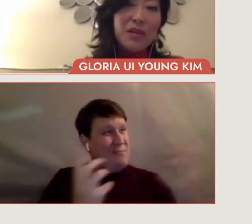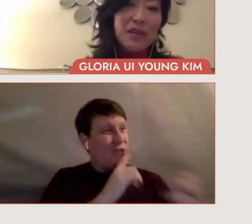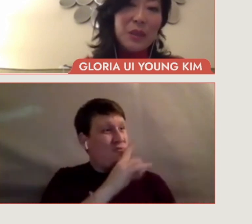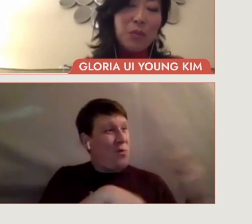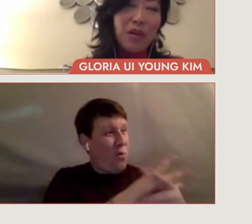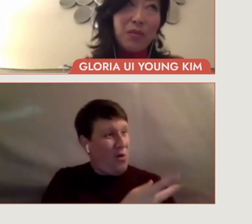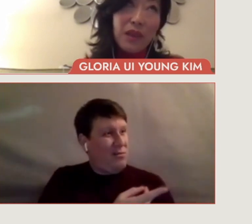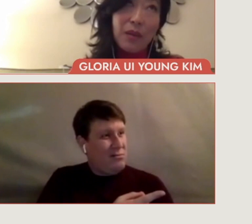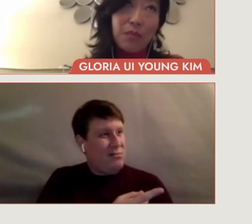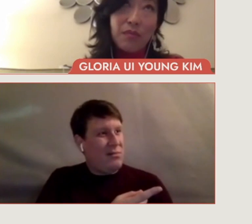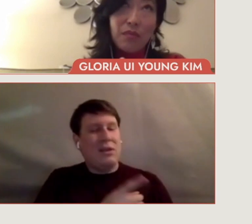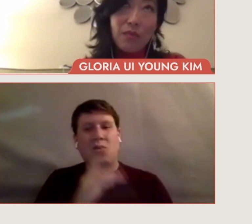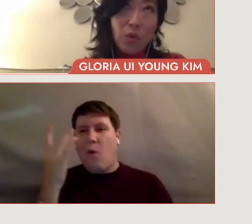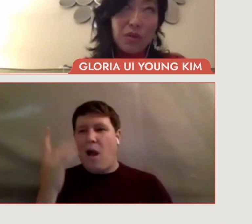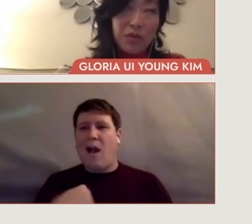in this